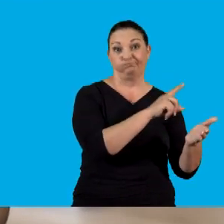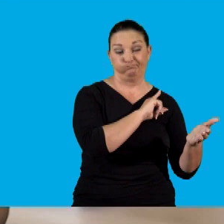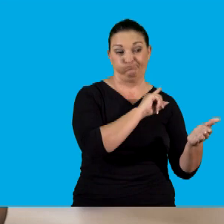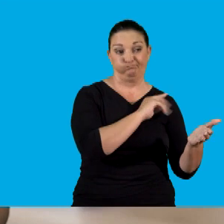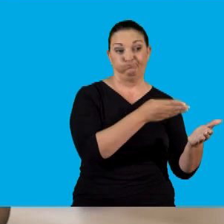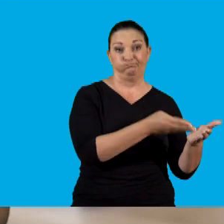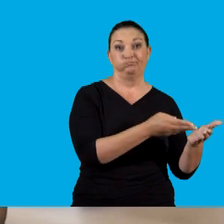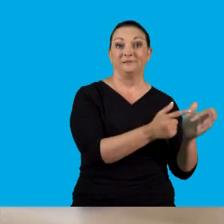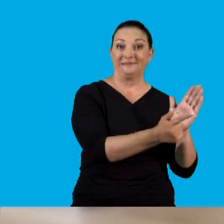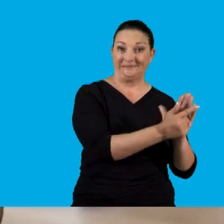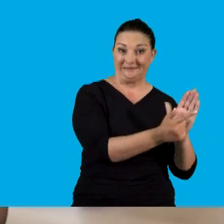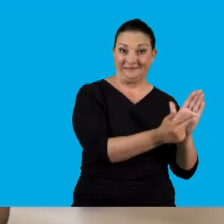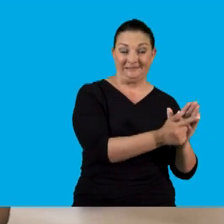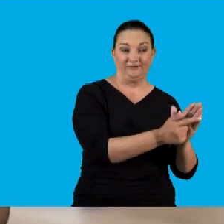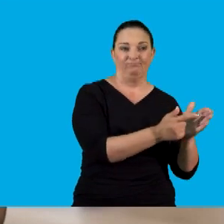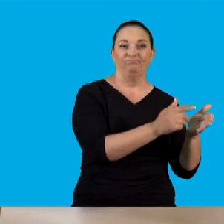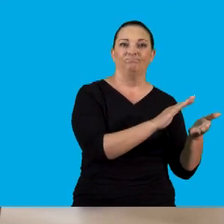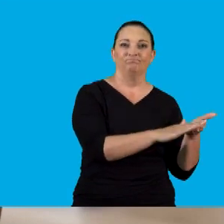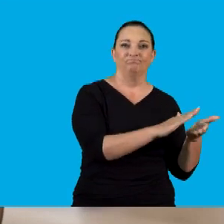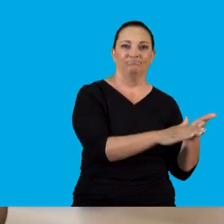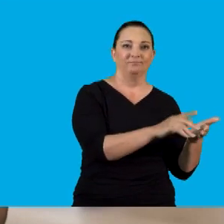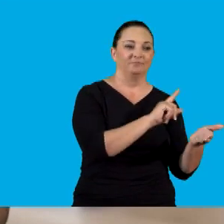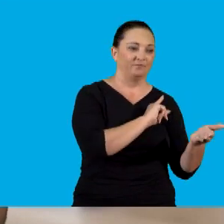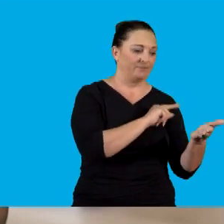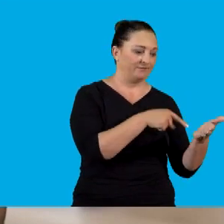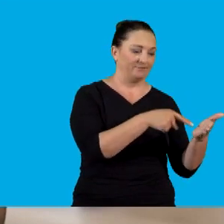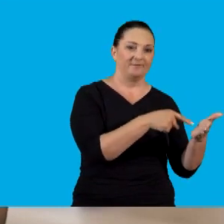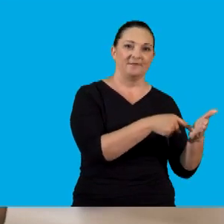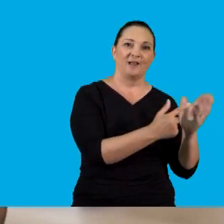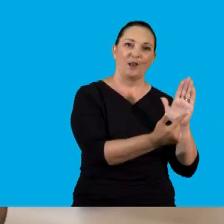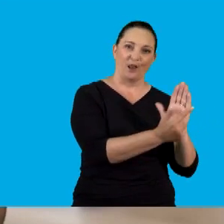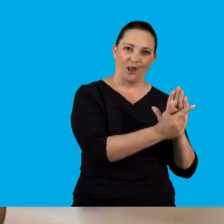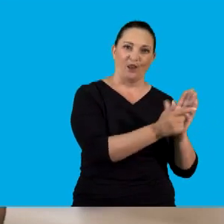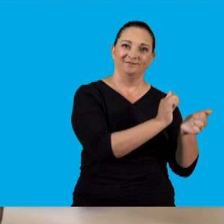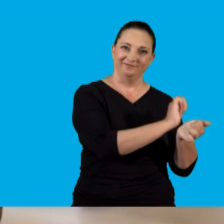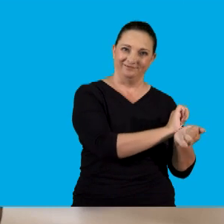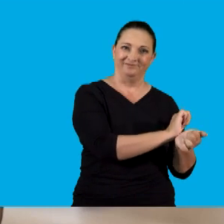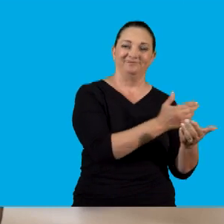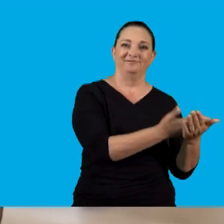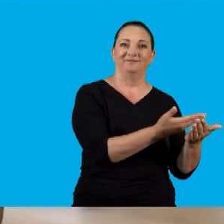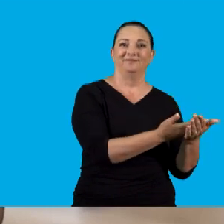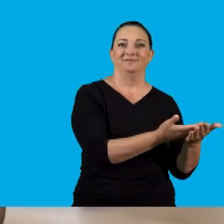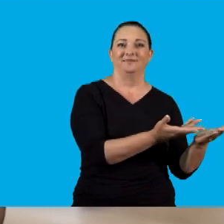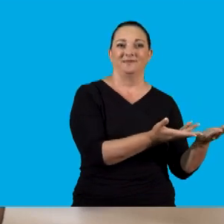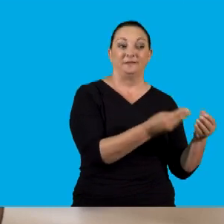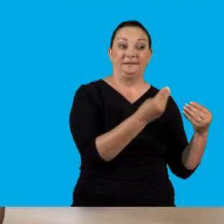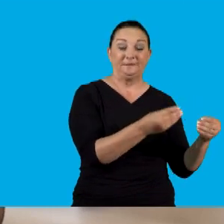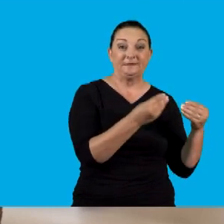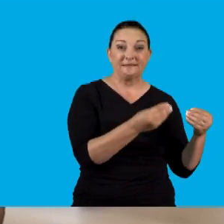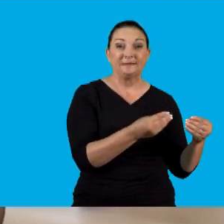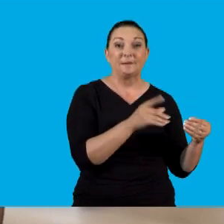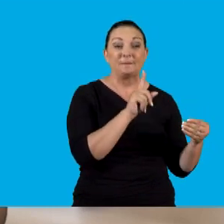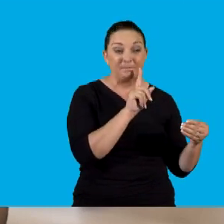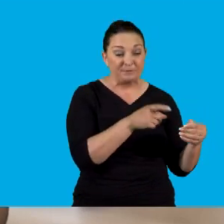are legally operating. So these businesses are bounded by legislation that is put on businesses that